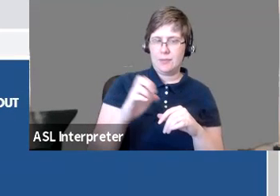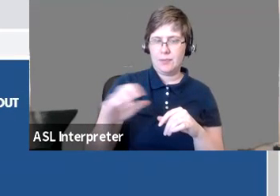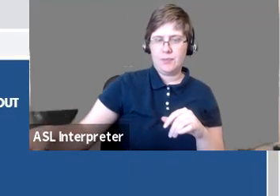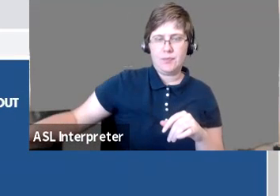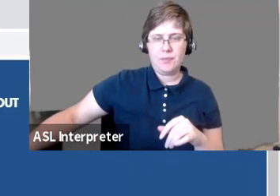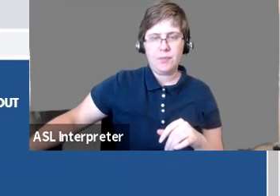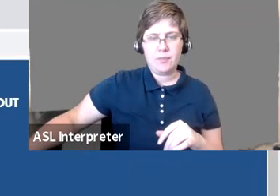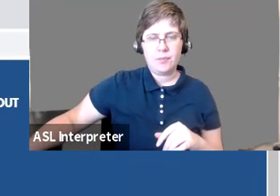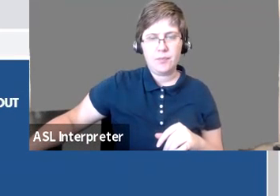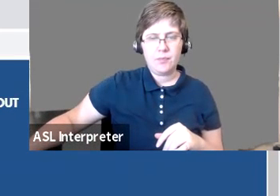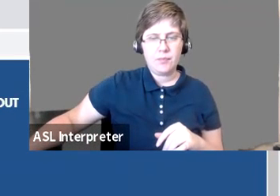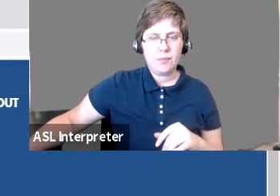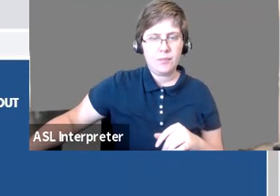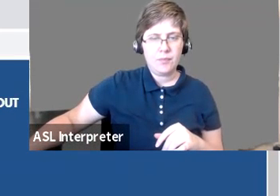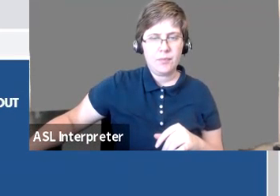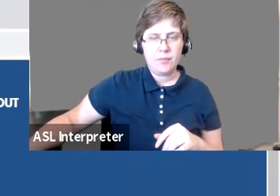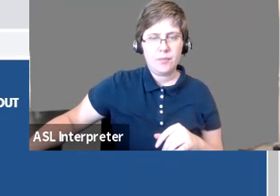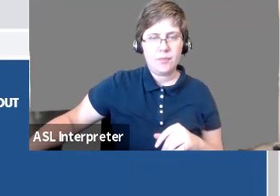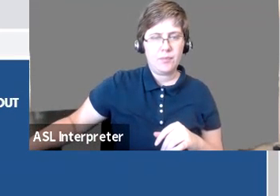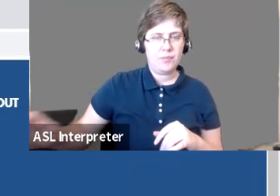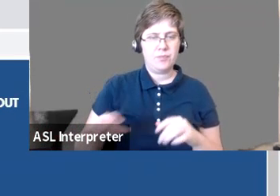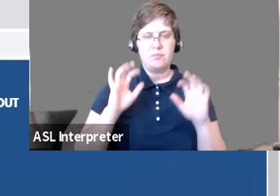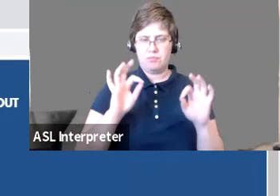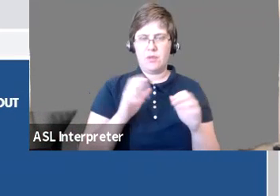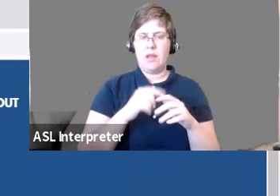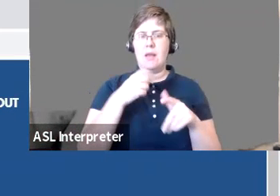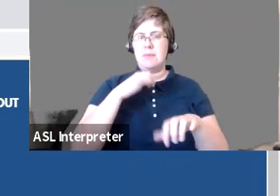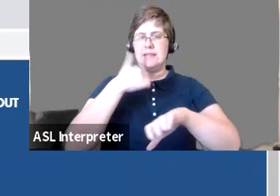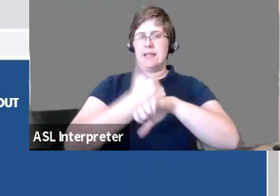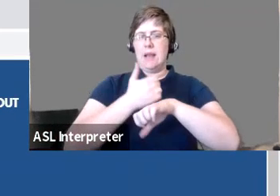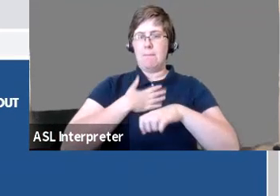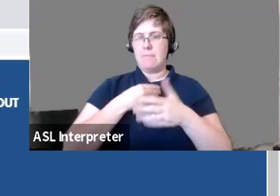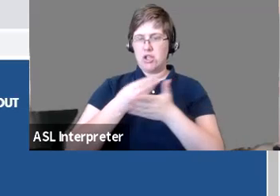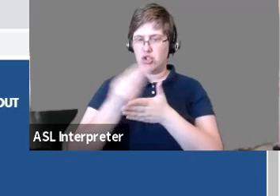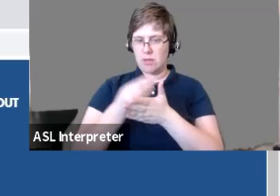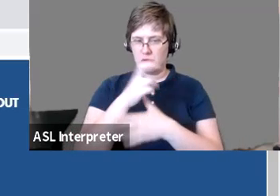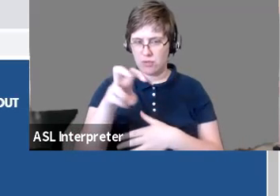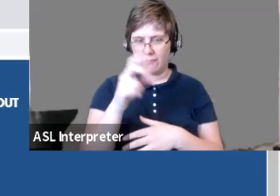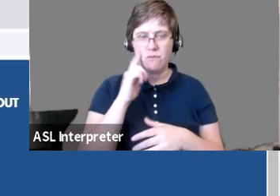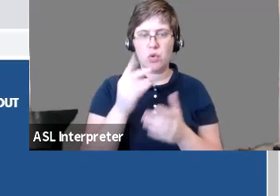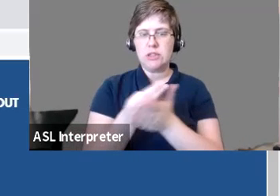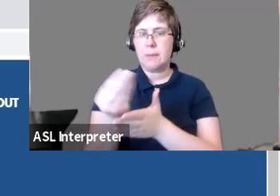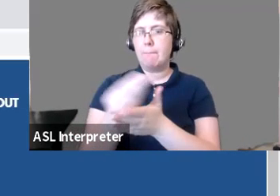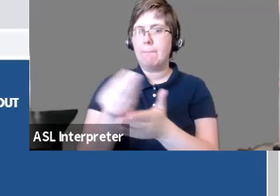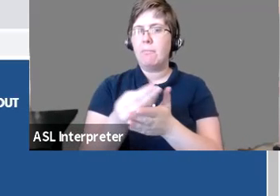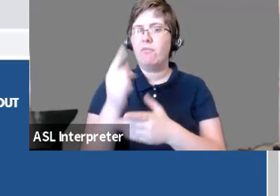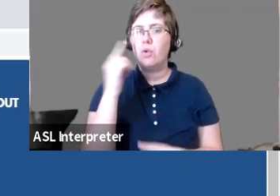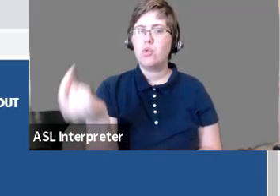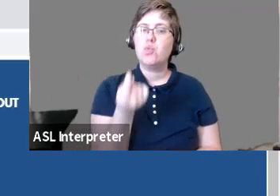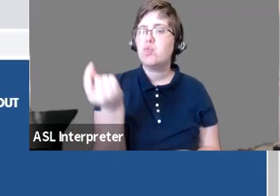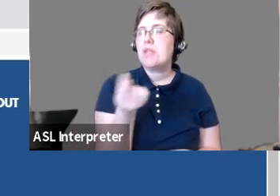We can go down, let's see, there it is. And I'm gonna set up my shopping trip to go grocery shopping for